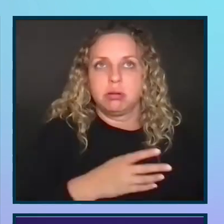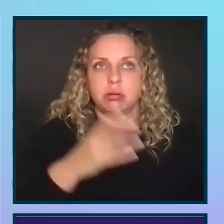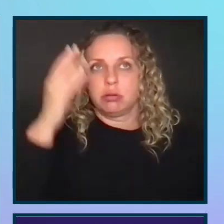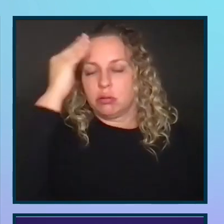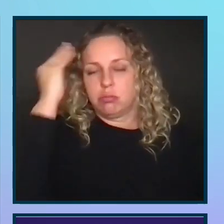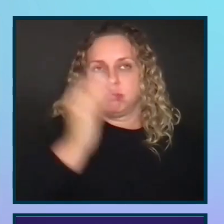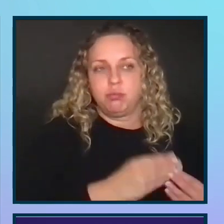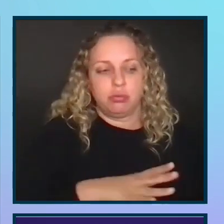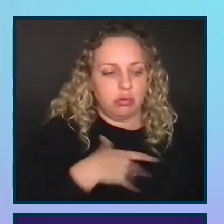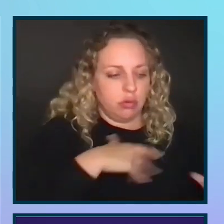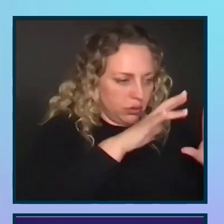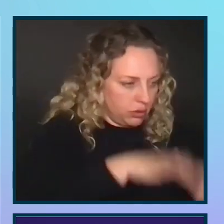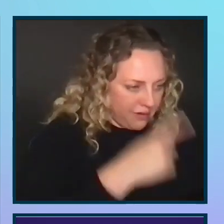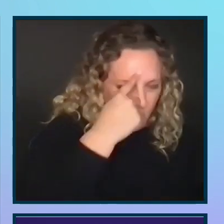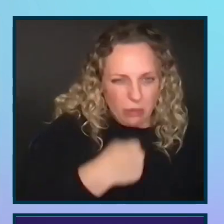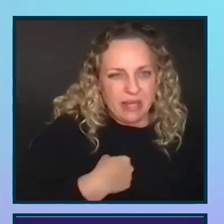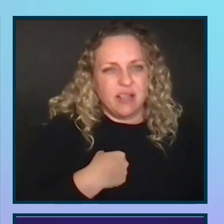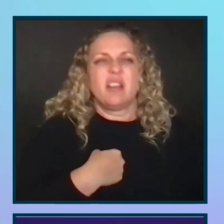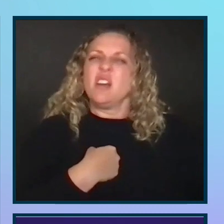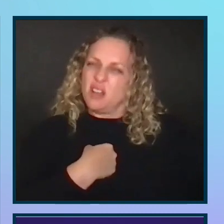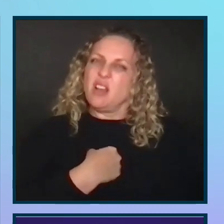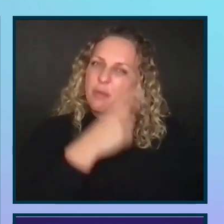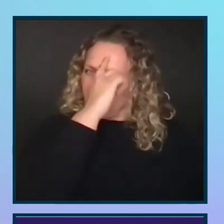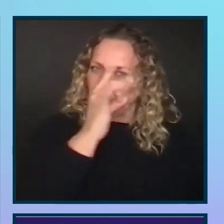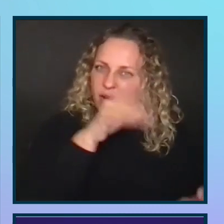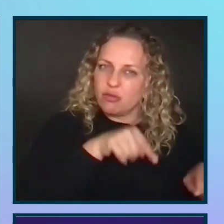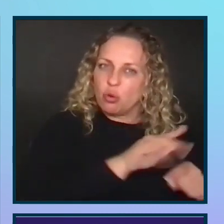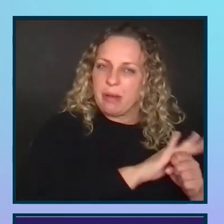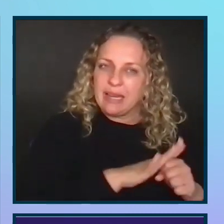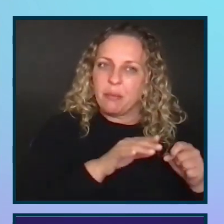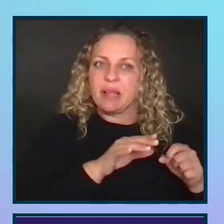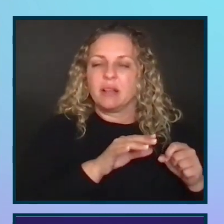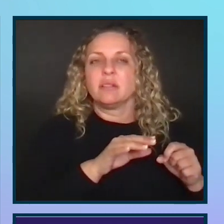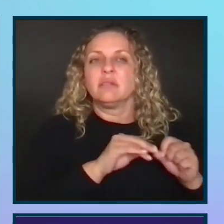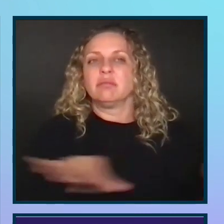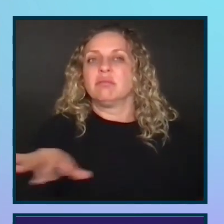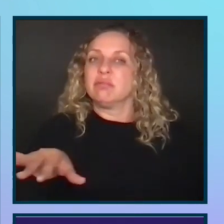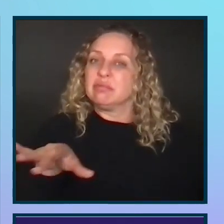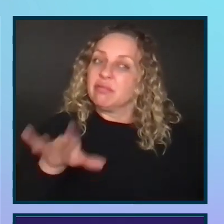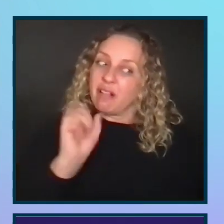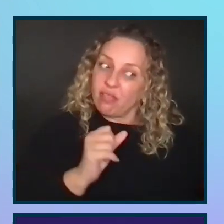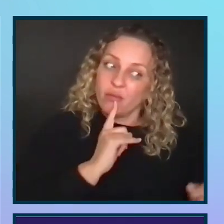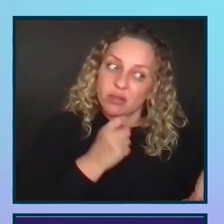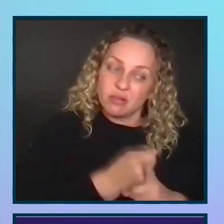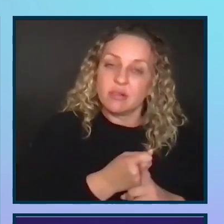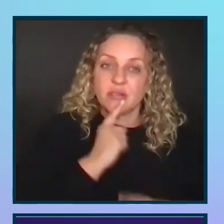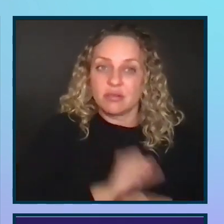out the form I was filling out. So mental health crisis in the pandemic it's a thing, and people's brains